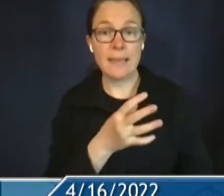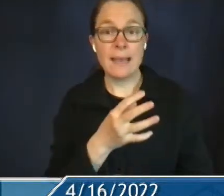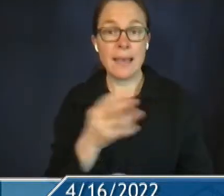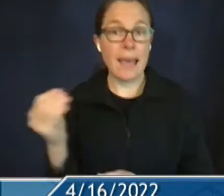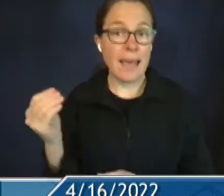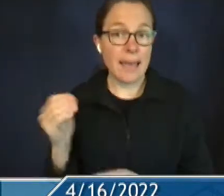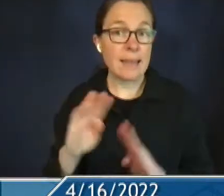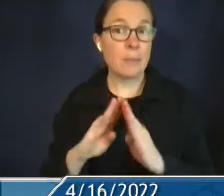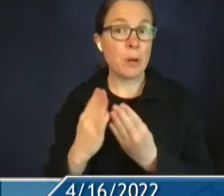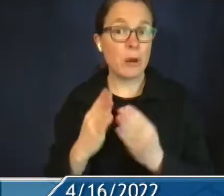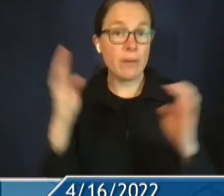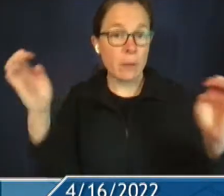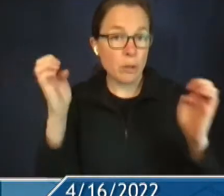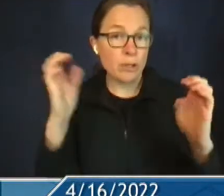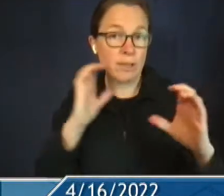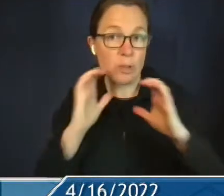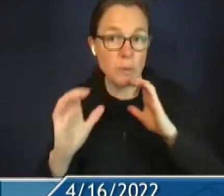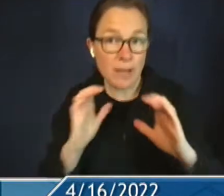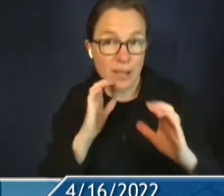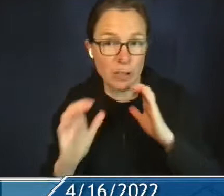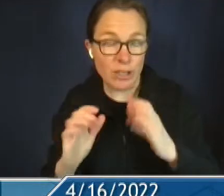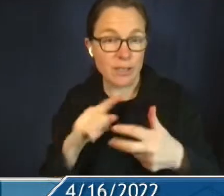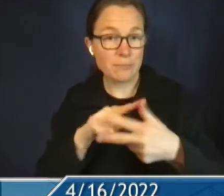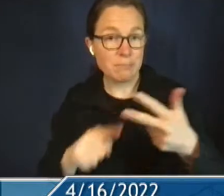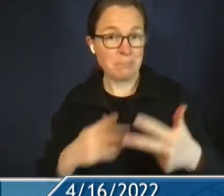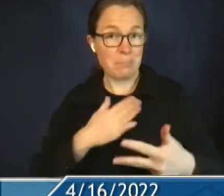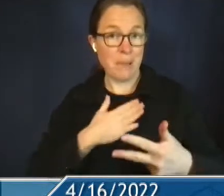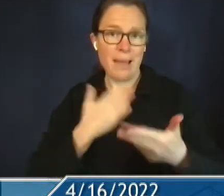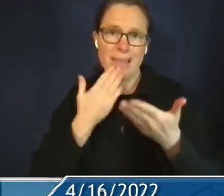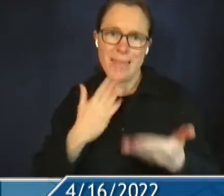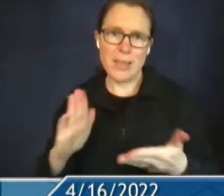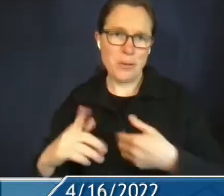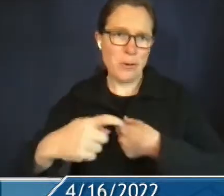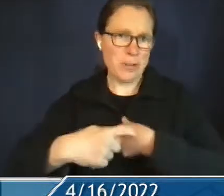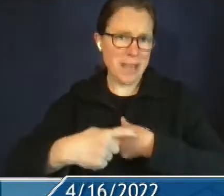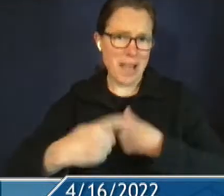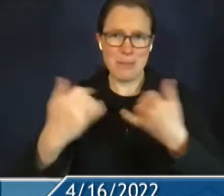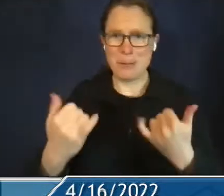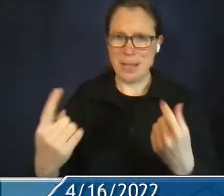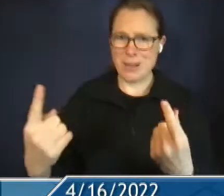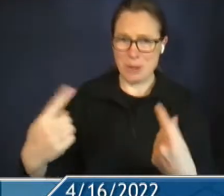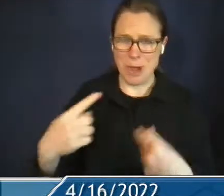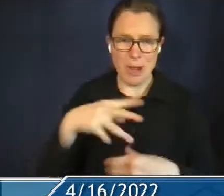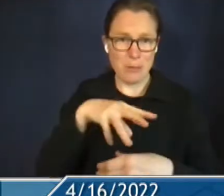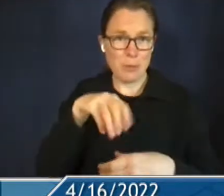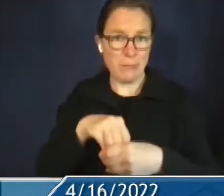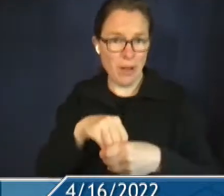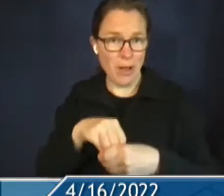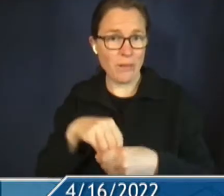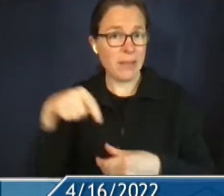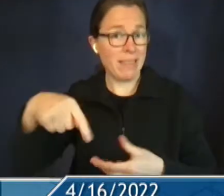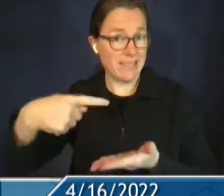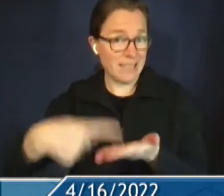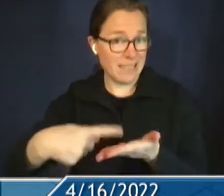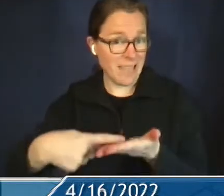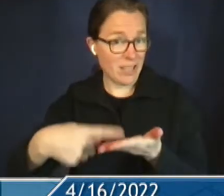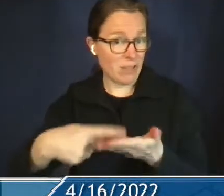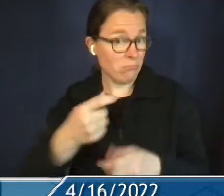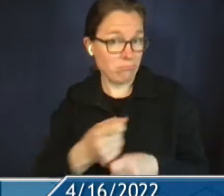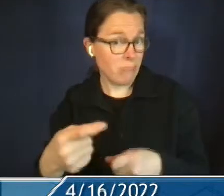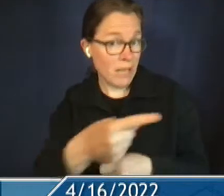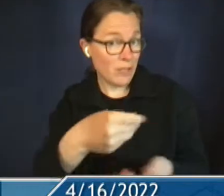of Emergency Communications. I want to thank you all for taking time out of your day today to participate in this discussion about what our next year's